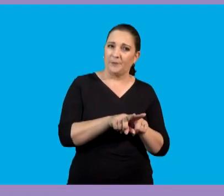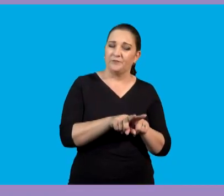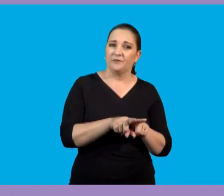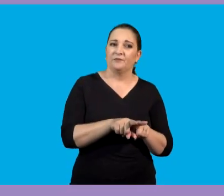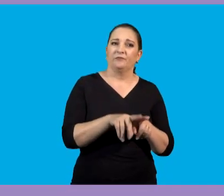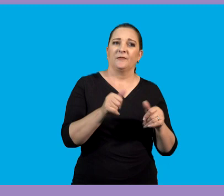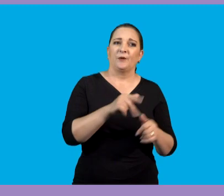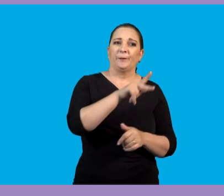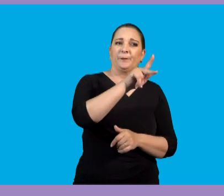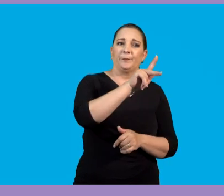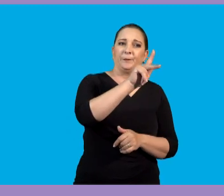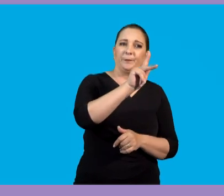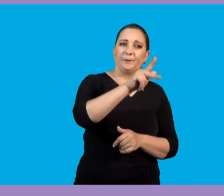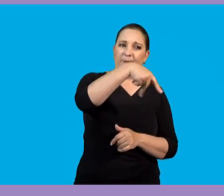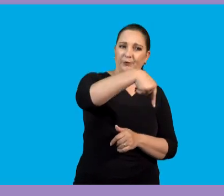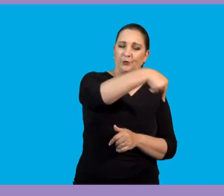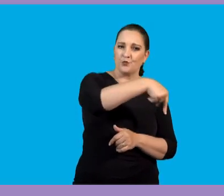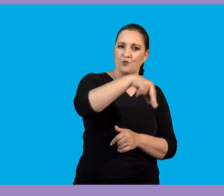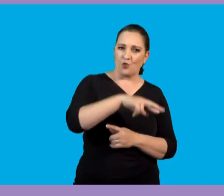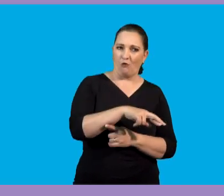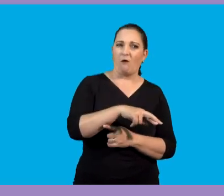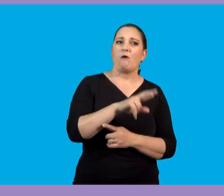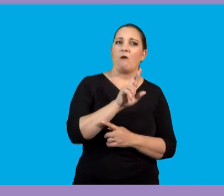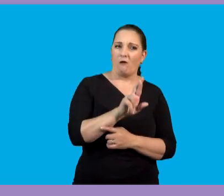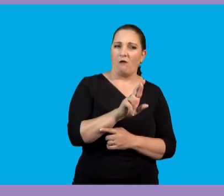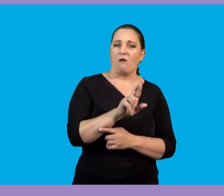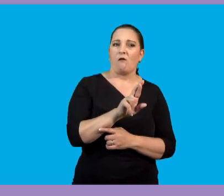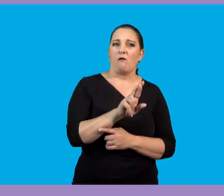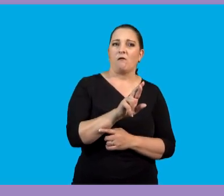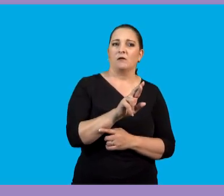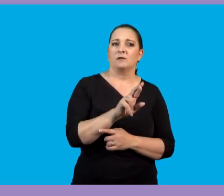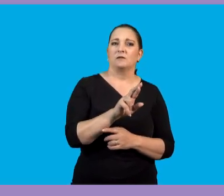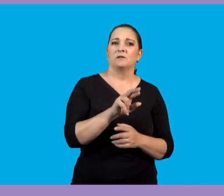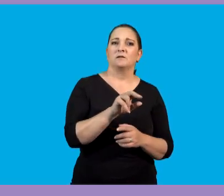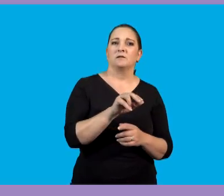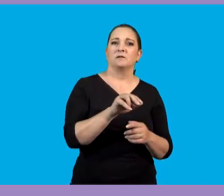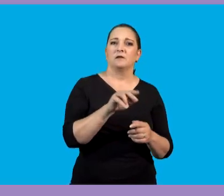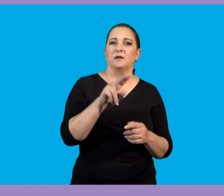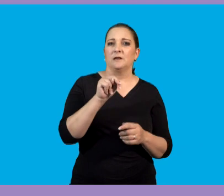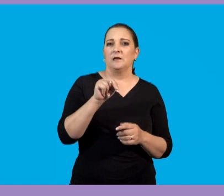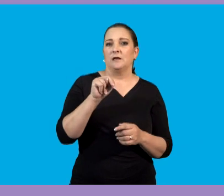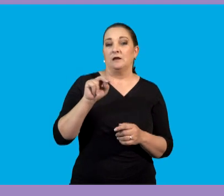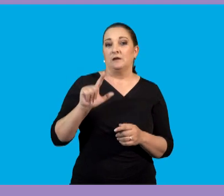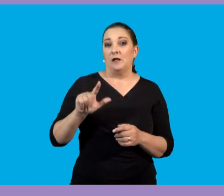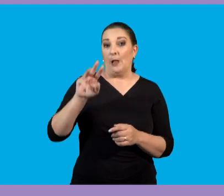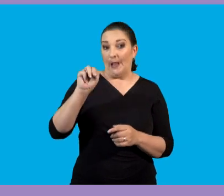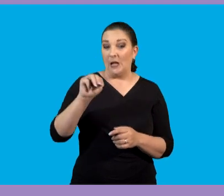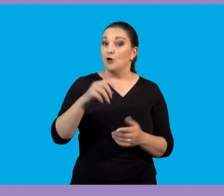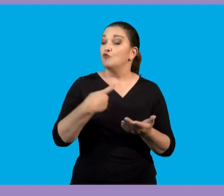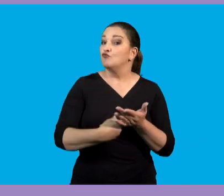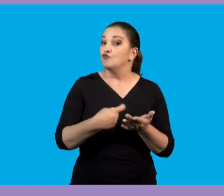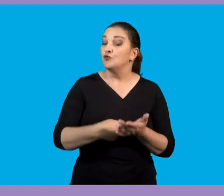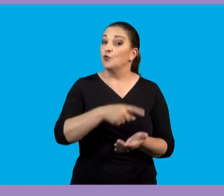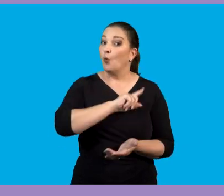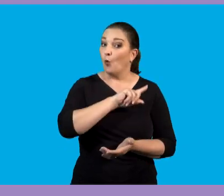did say that triangle PQR is congruent to triangle NLM, and our reason there was because